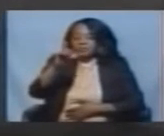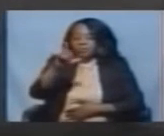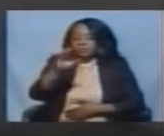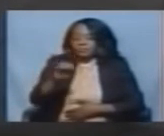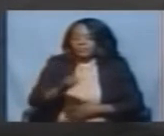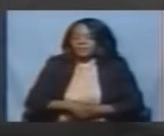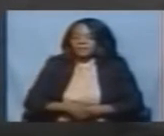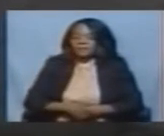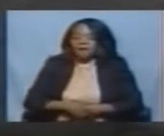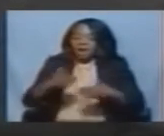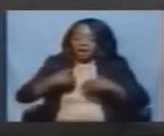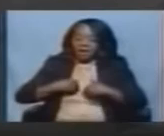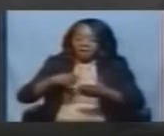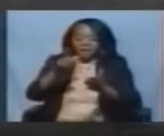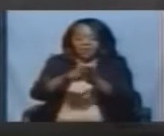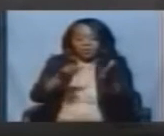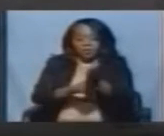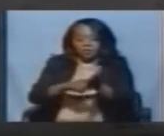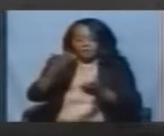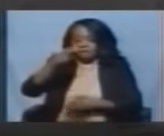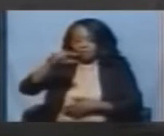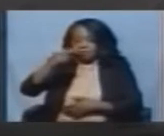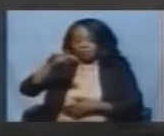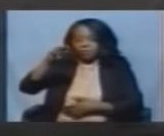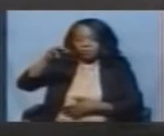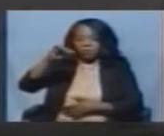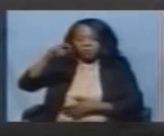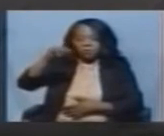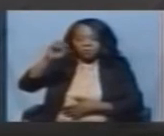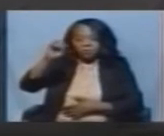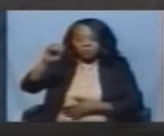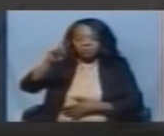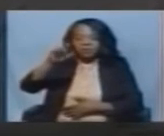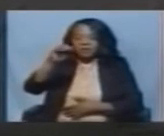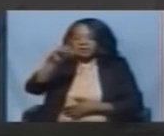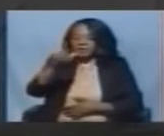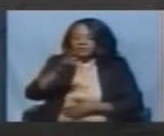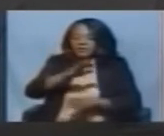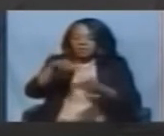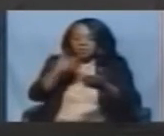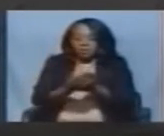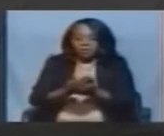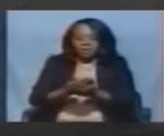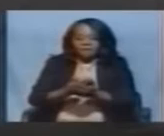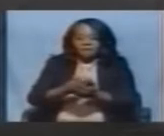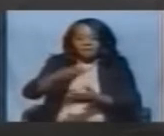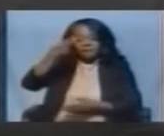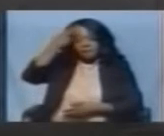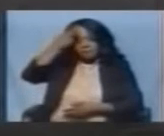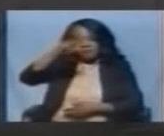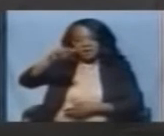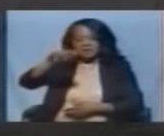know, Minerals Act, you know, that demands that all mining firms that operate in